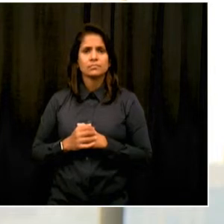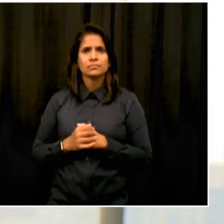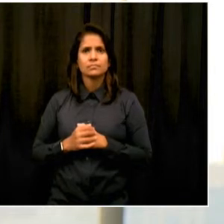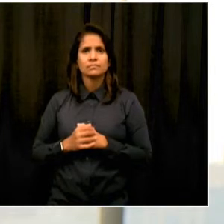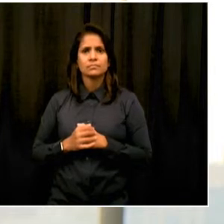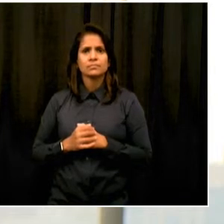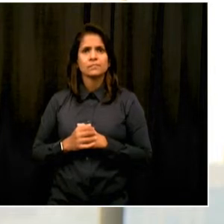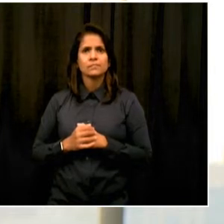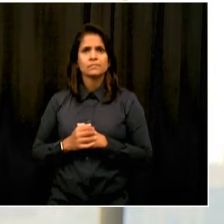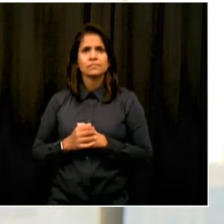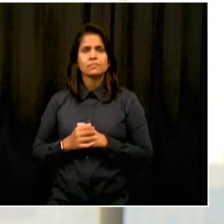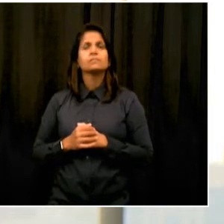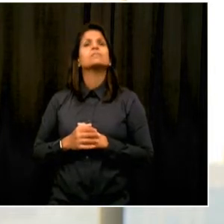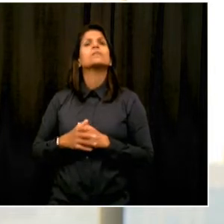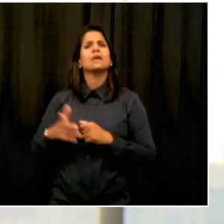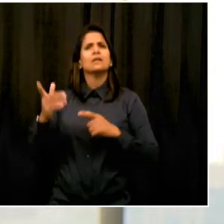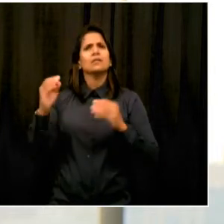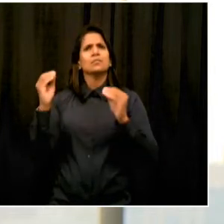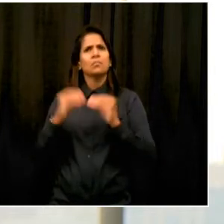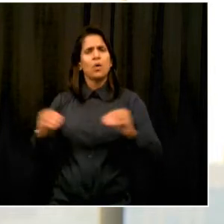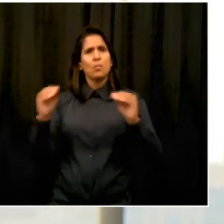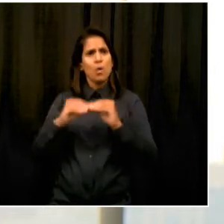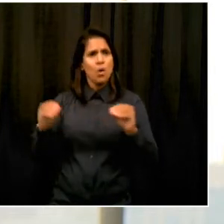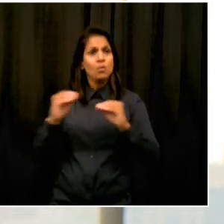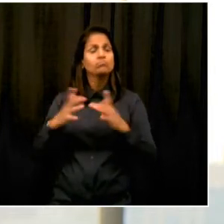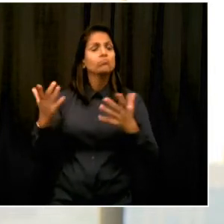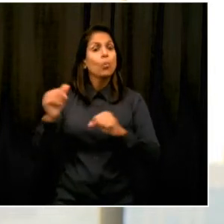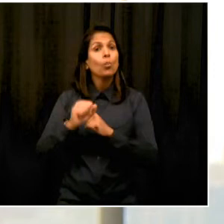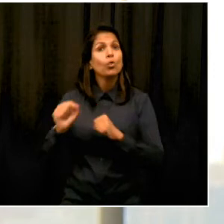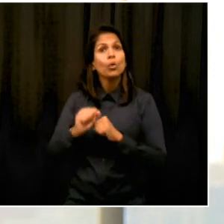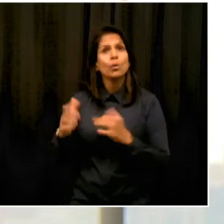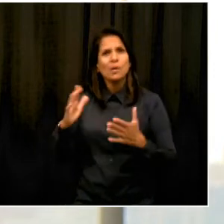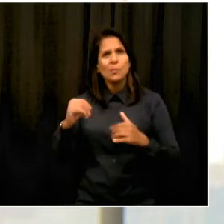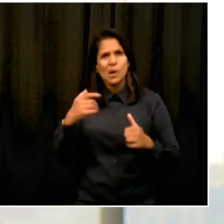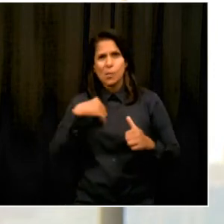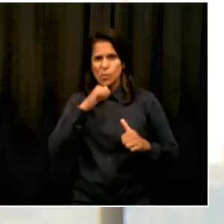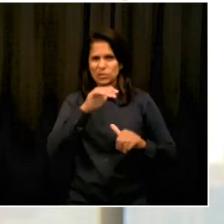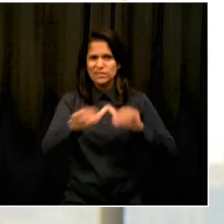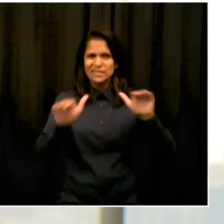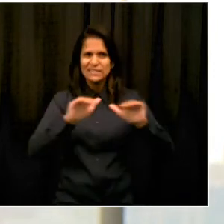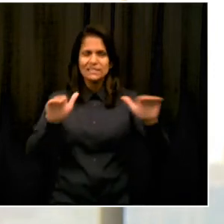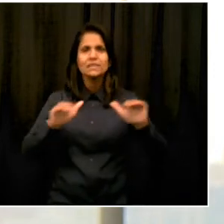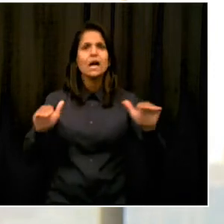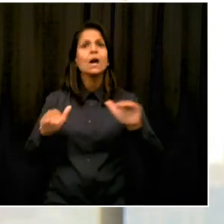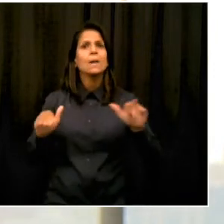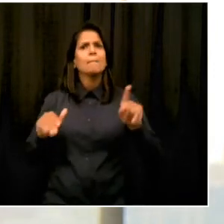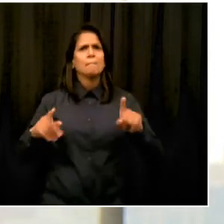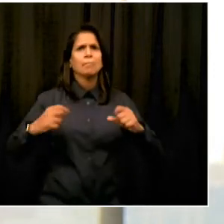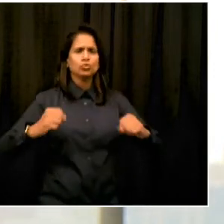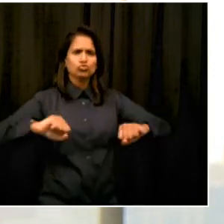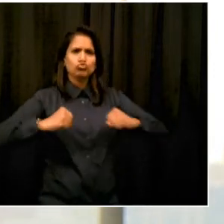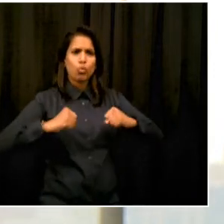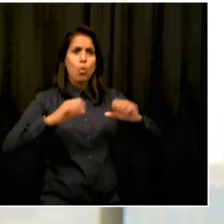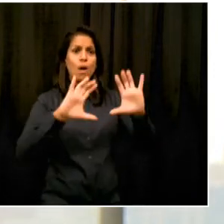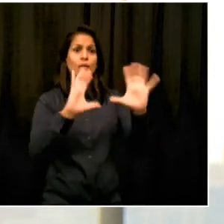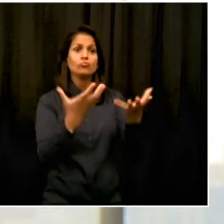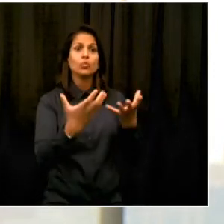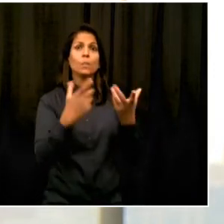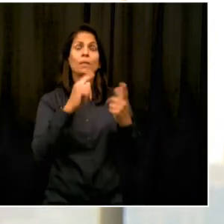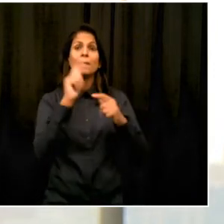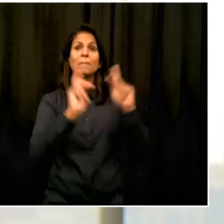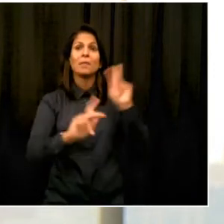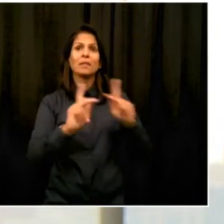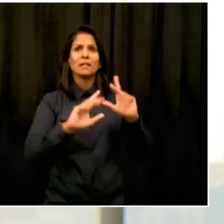We have seen already in just a few months what Test and Trace has been able to achieve. We've seen what it means to have public